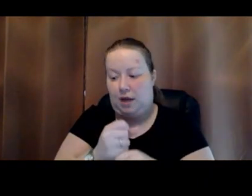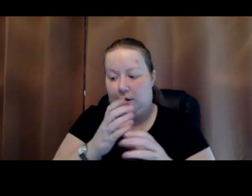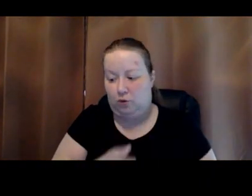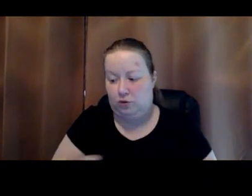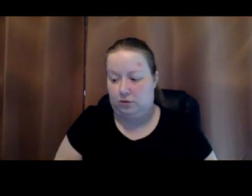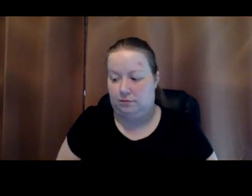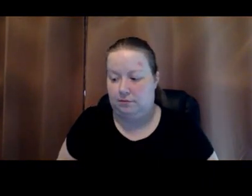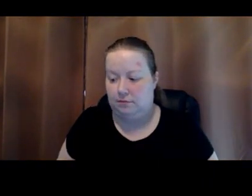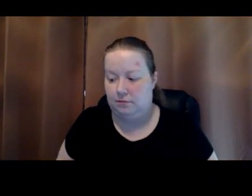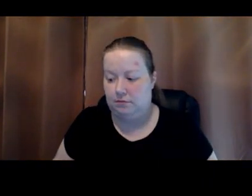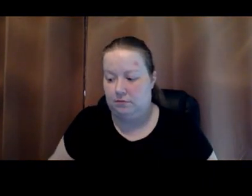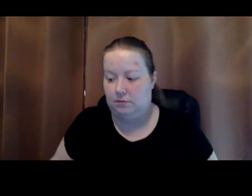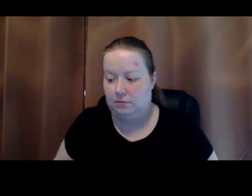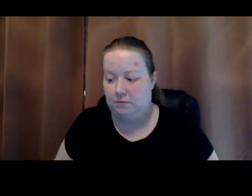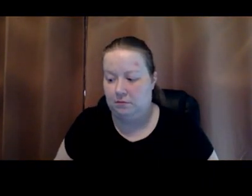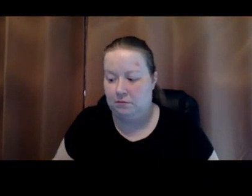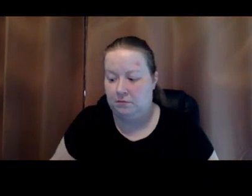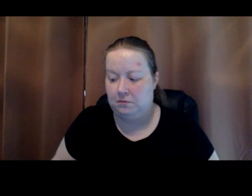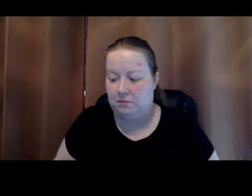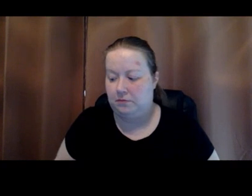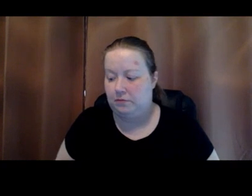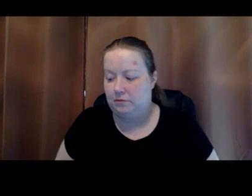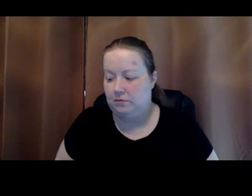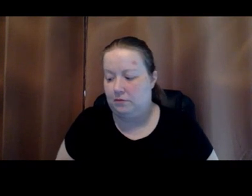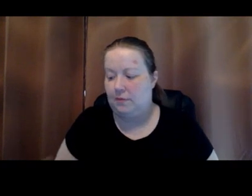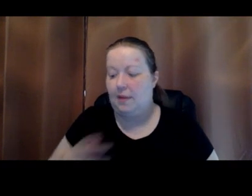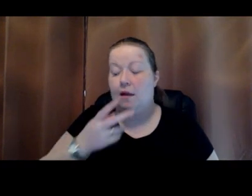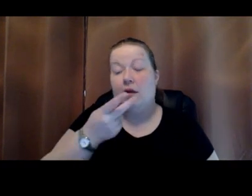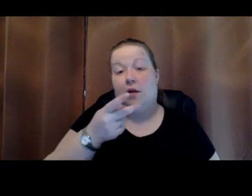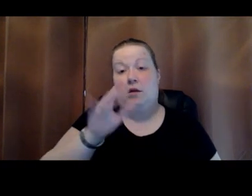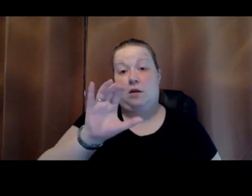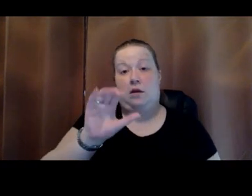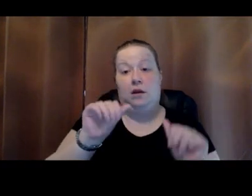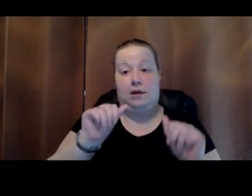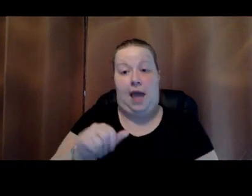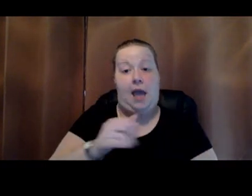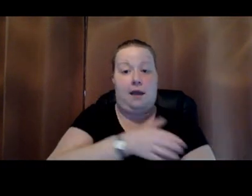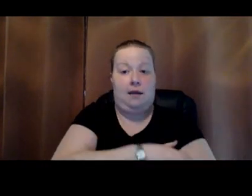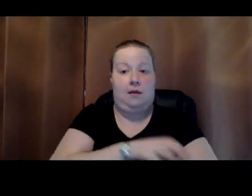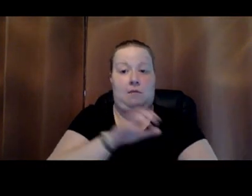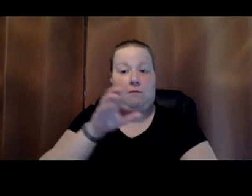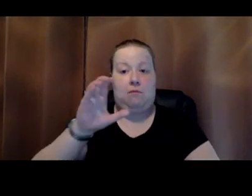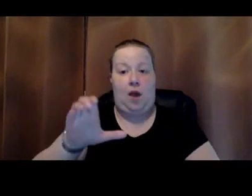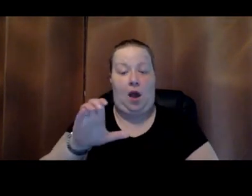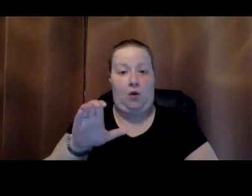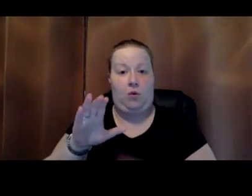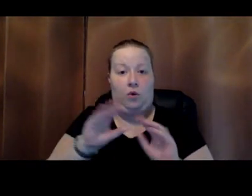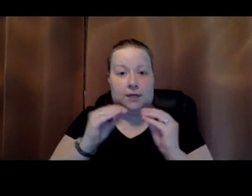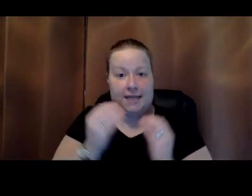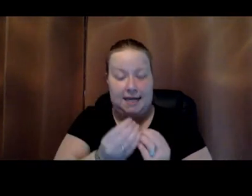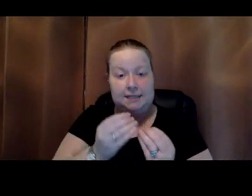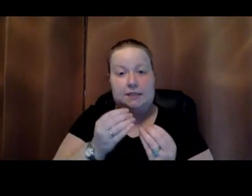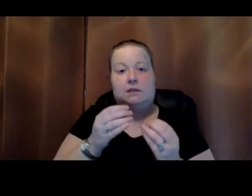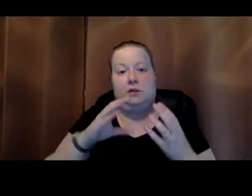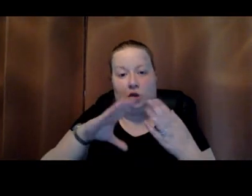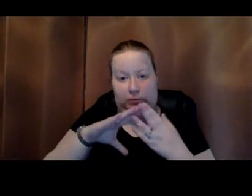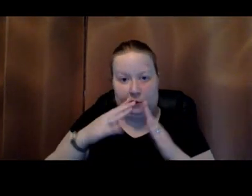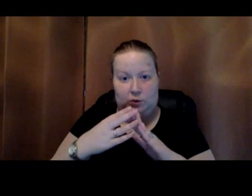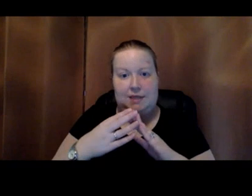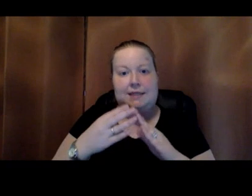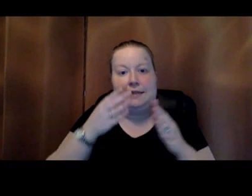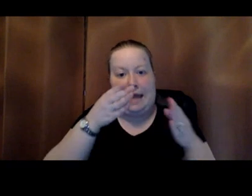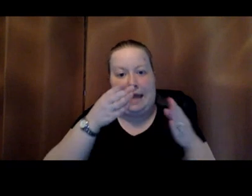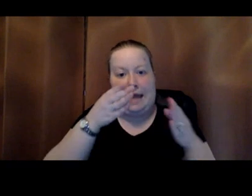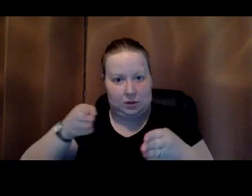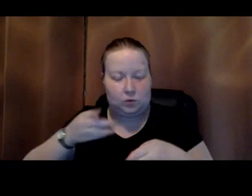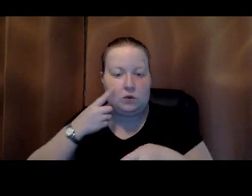We think physical computing can empower organizations and communities and individuals to build